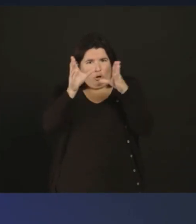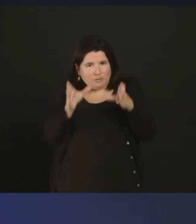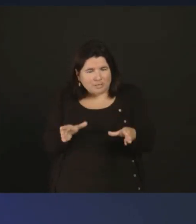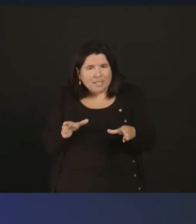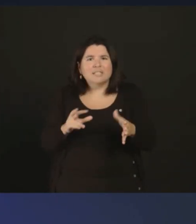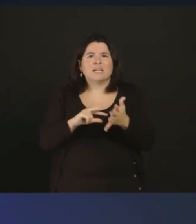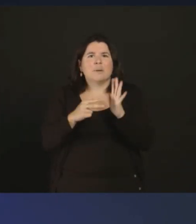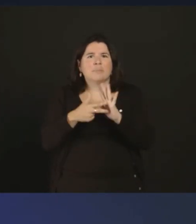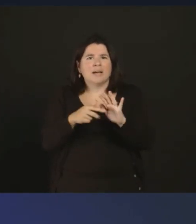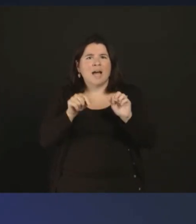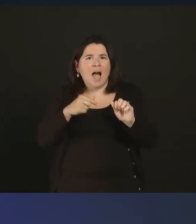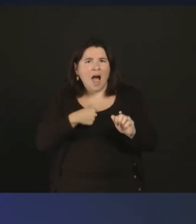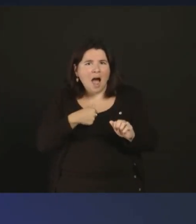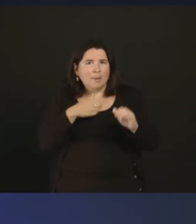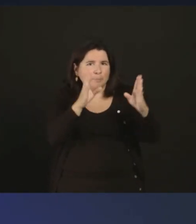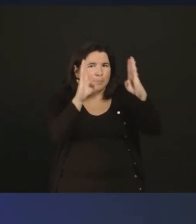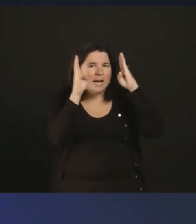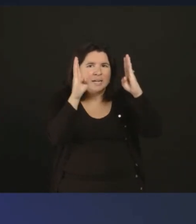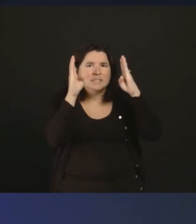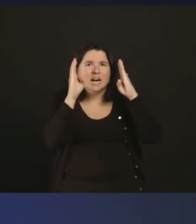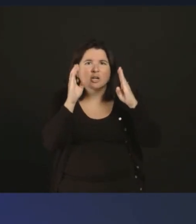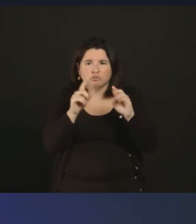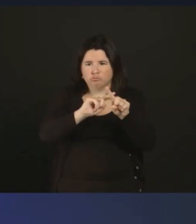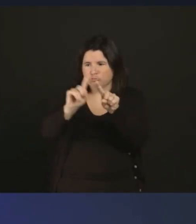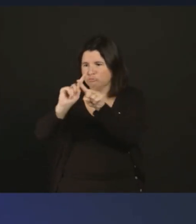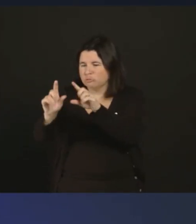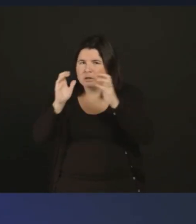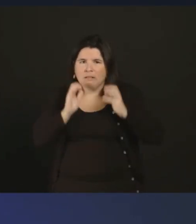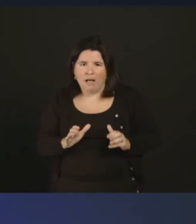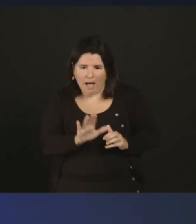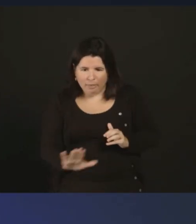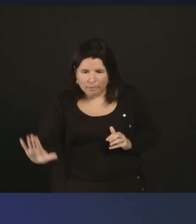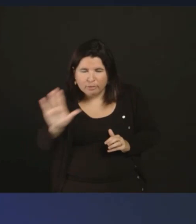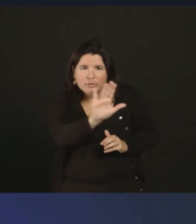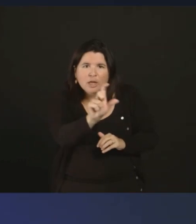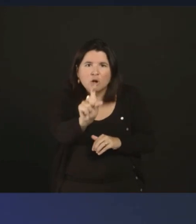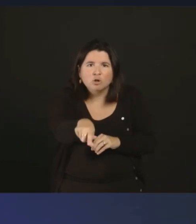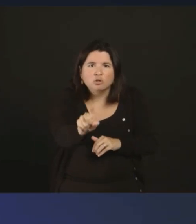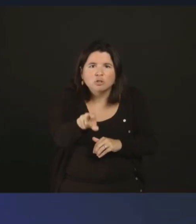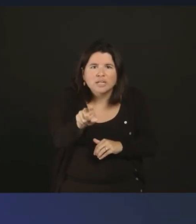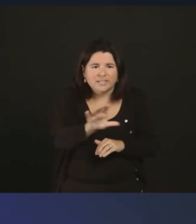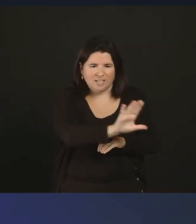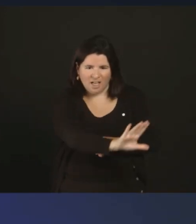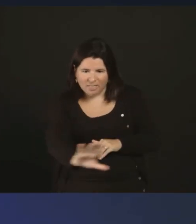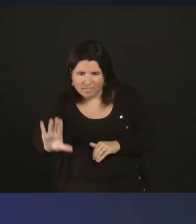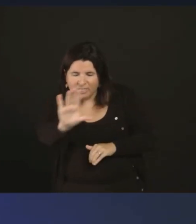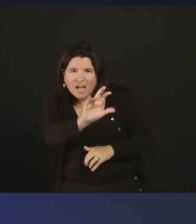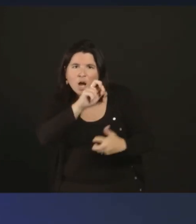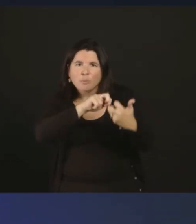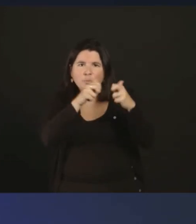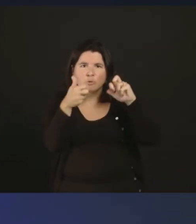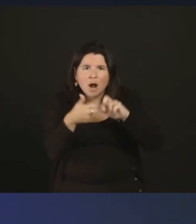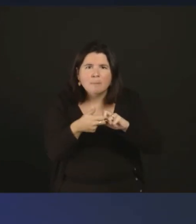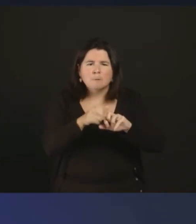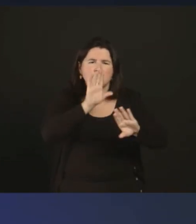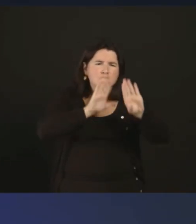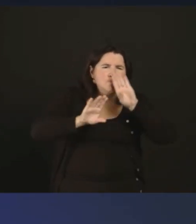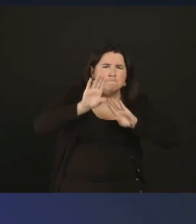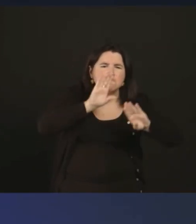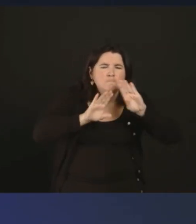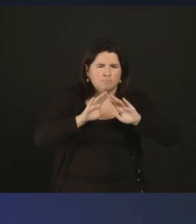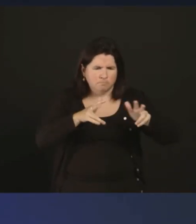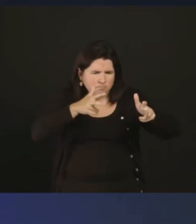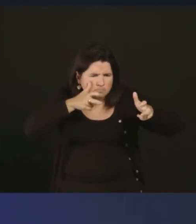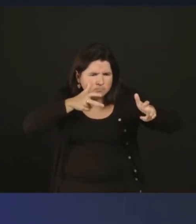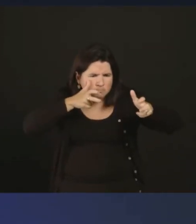the client needs and understanding the patterns in the problems they faced. And now that I've been involved with